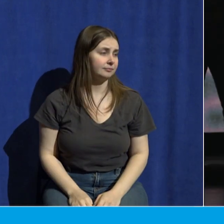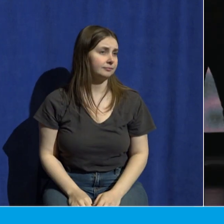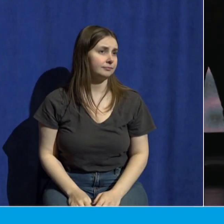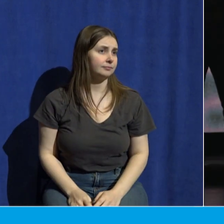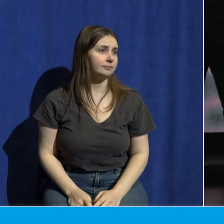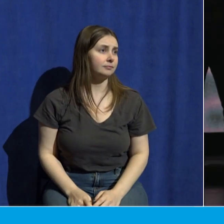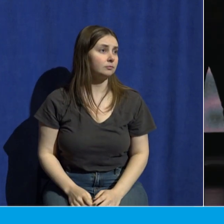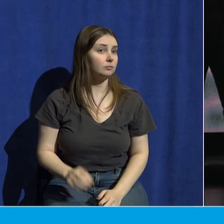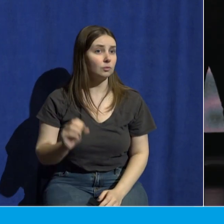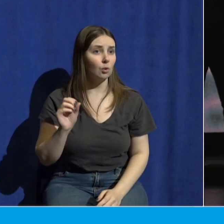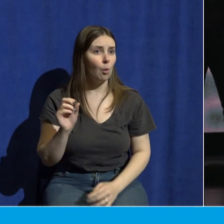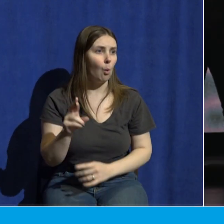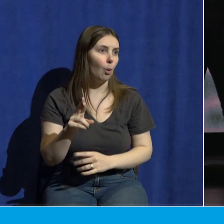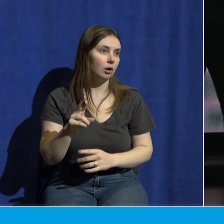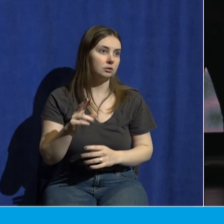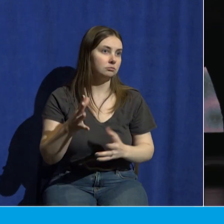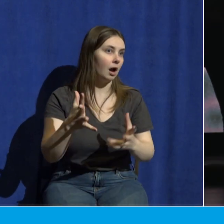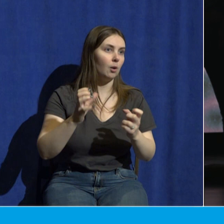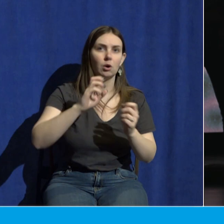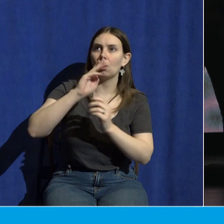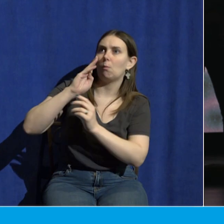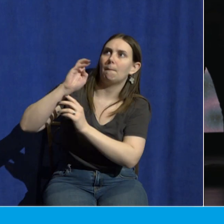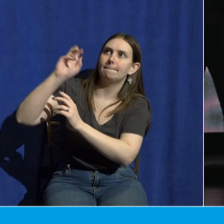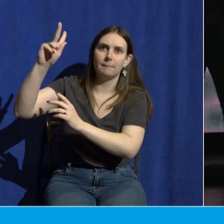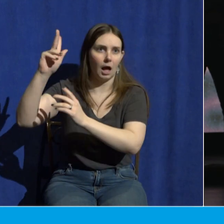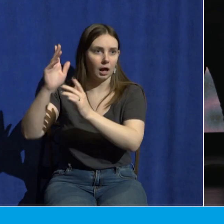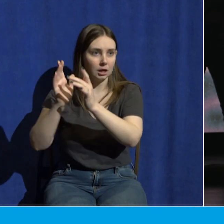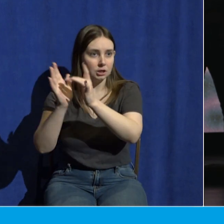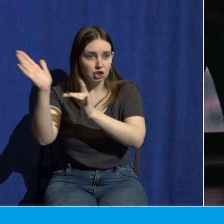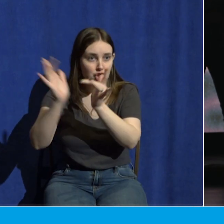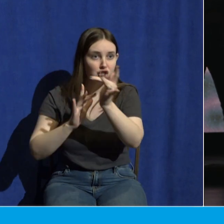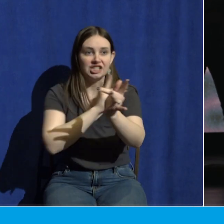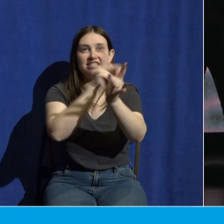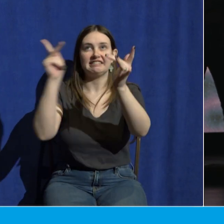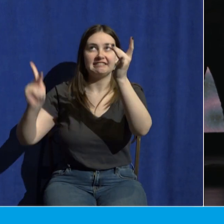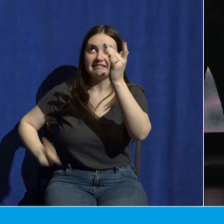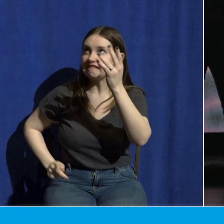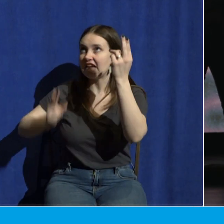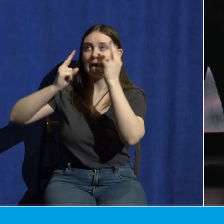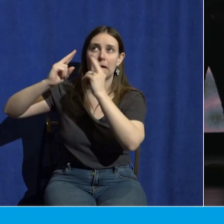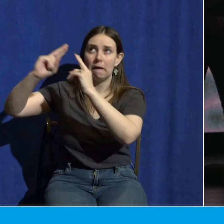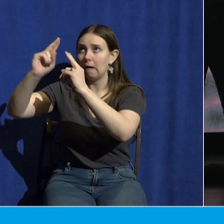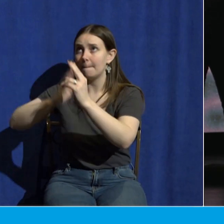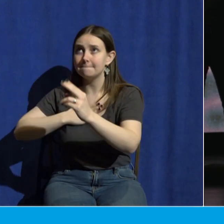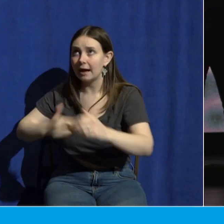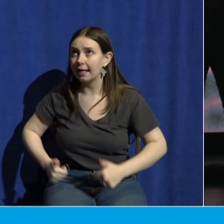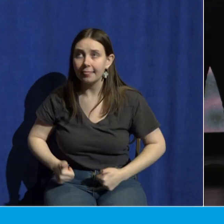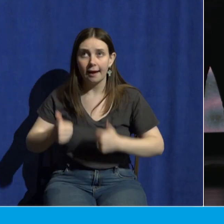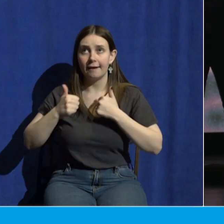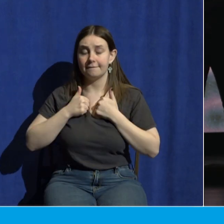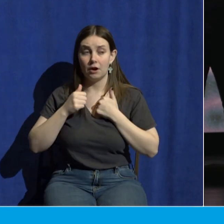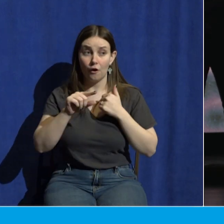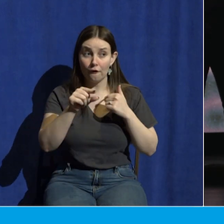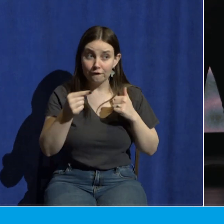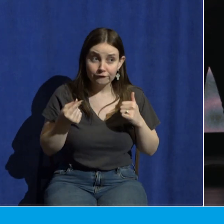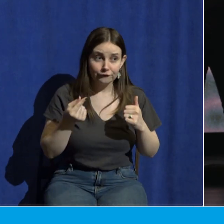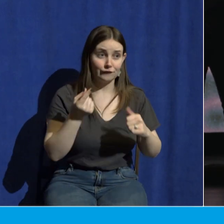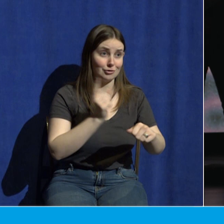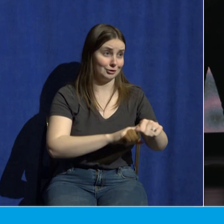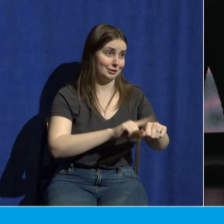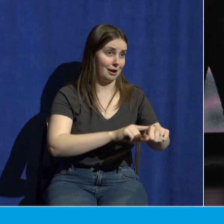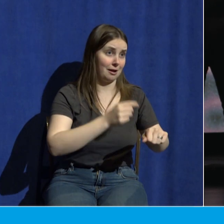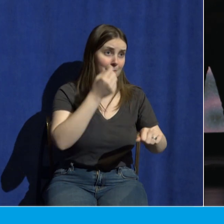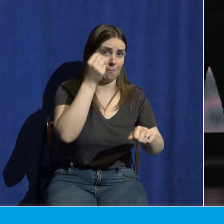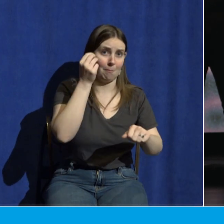Or I want to come back to Jesus as King in my life, either for the first time or for the first time in a long time. If that's you, with our heads bowed and